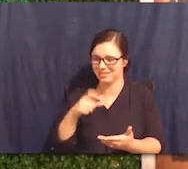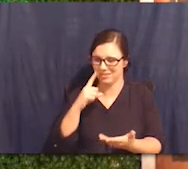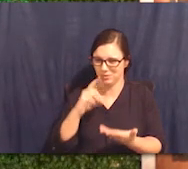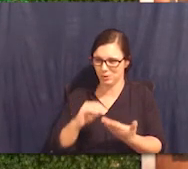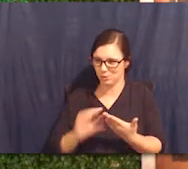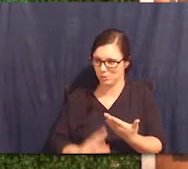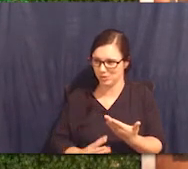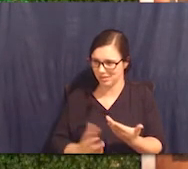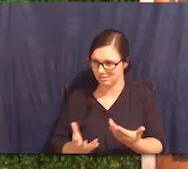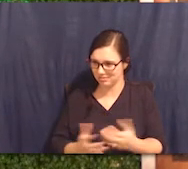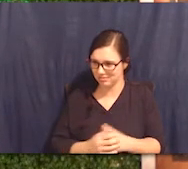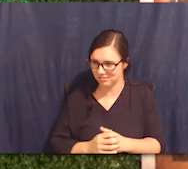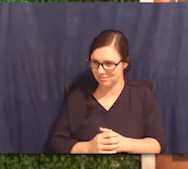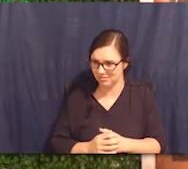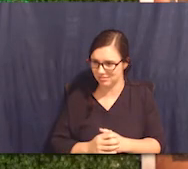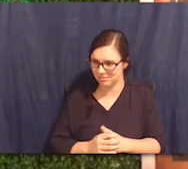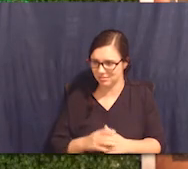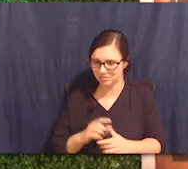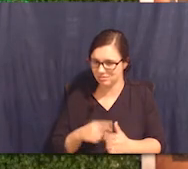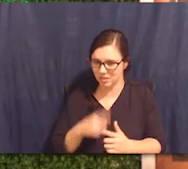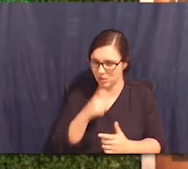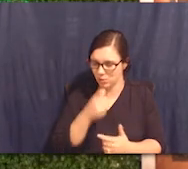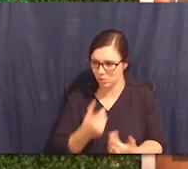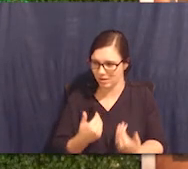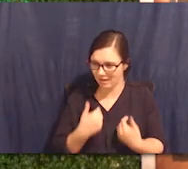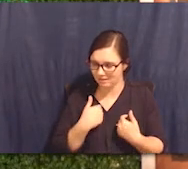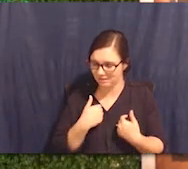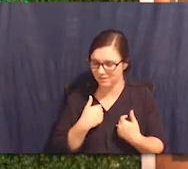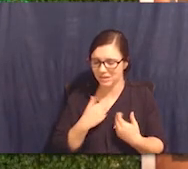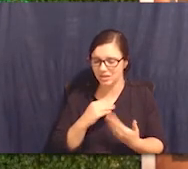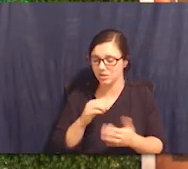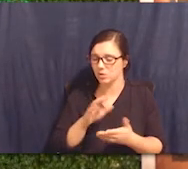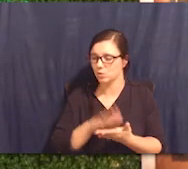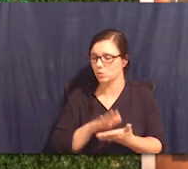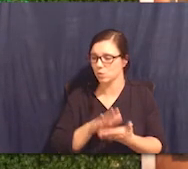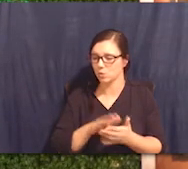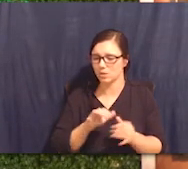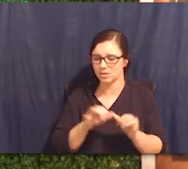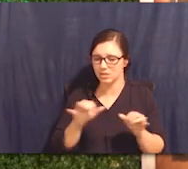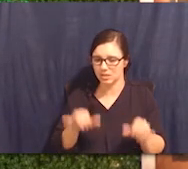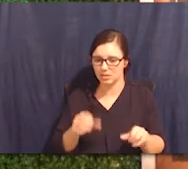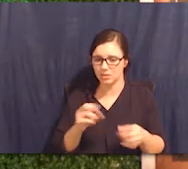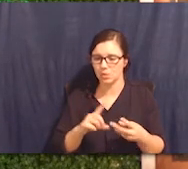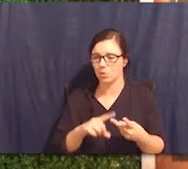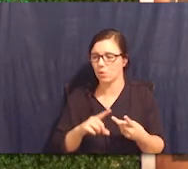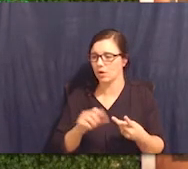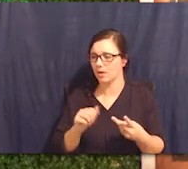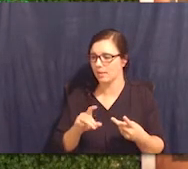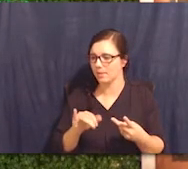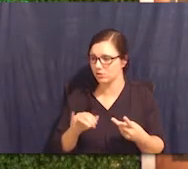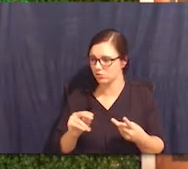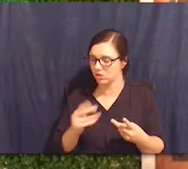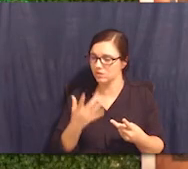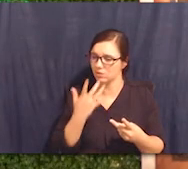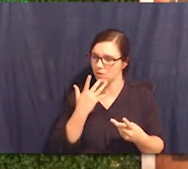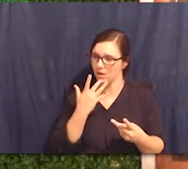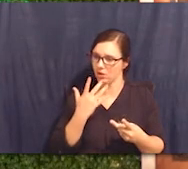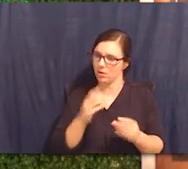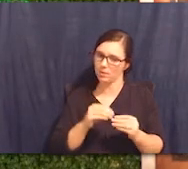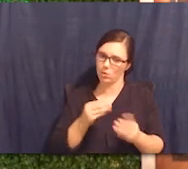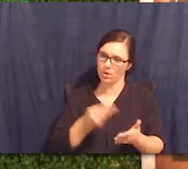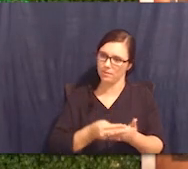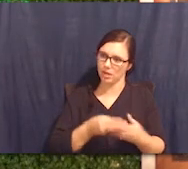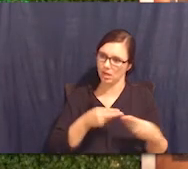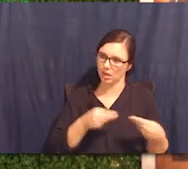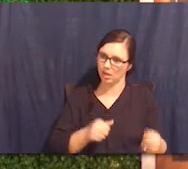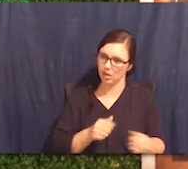of the student. And then you wouldn't have the school system or the administration would rather spend more